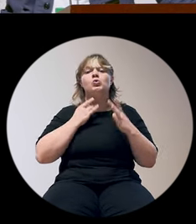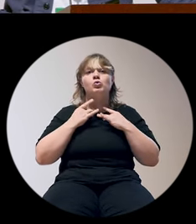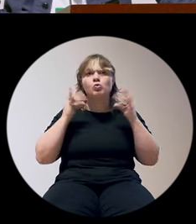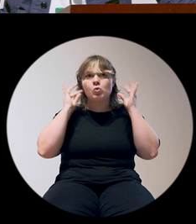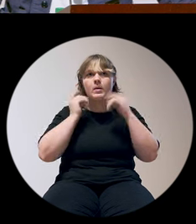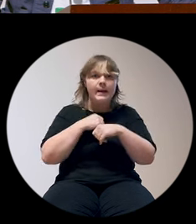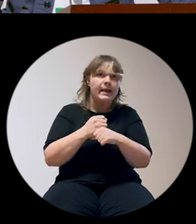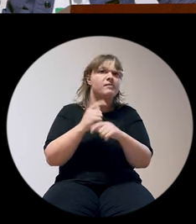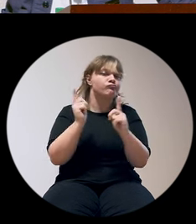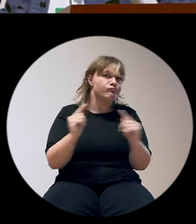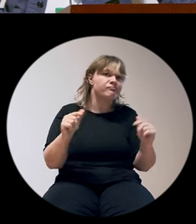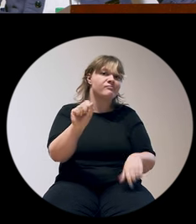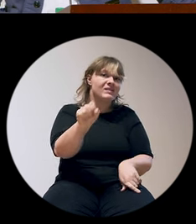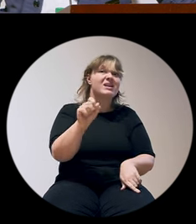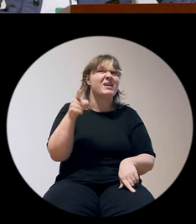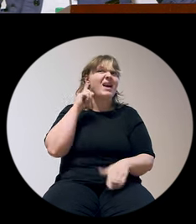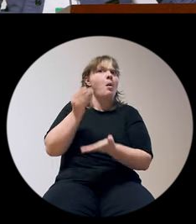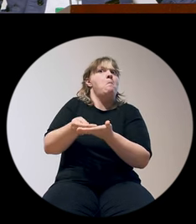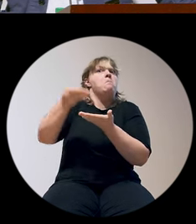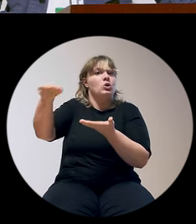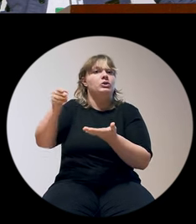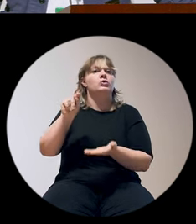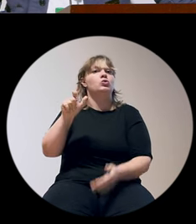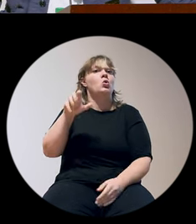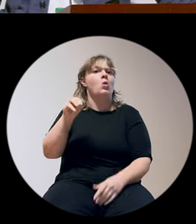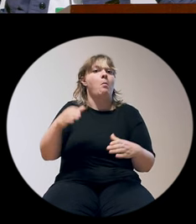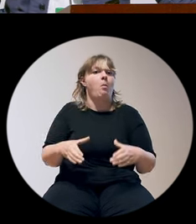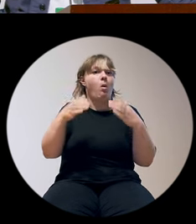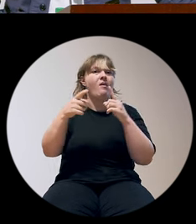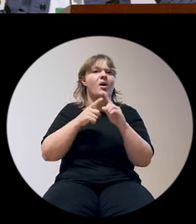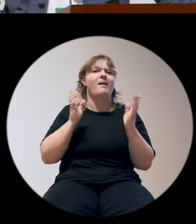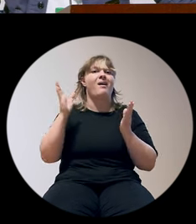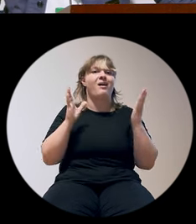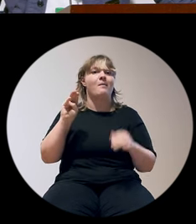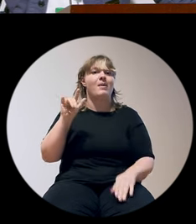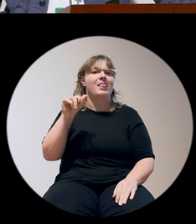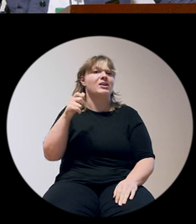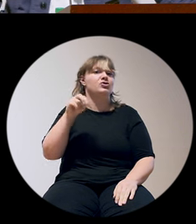more. But he actually purchased this totem pole from a Malaysian artist who makes